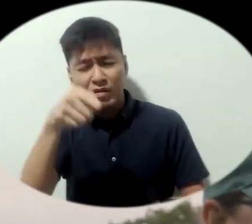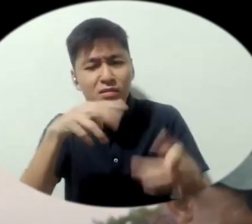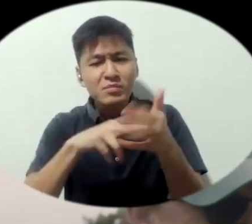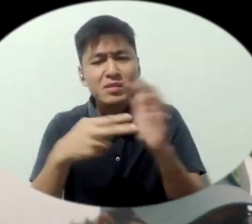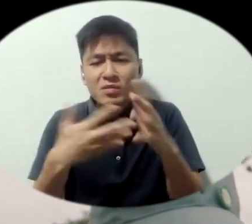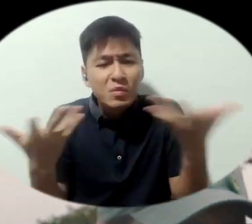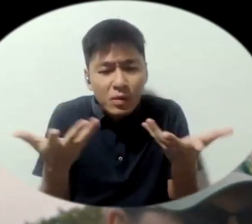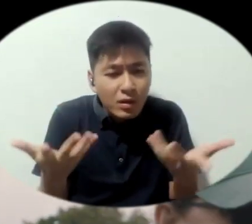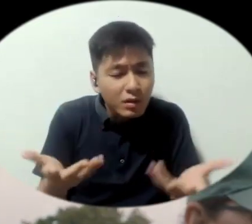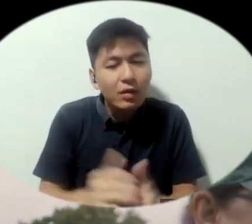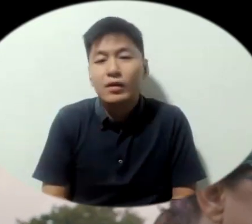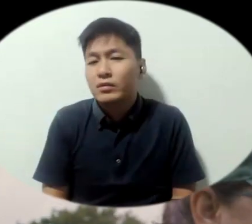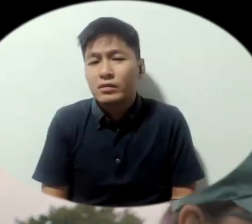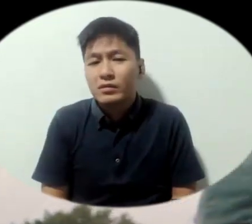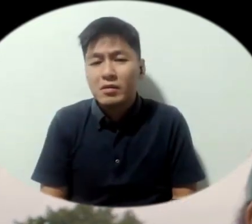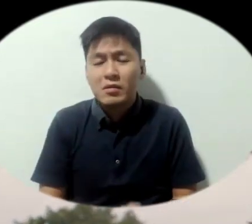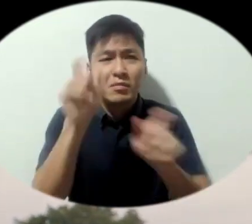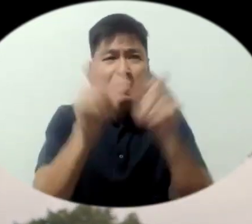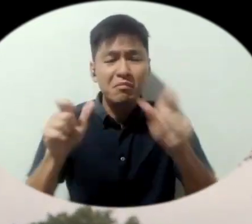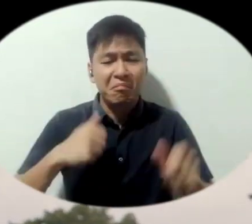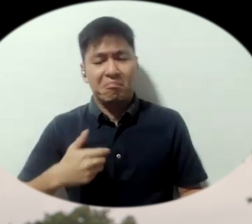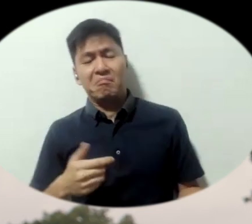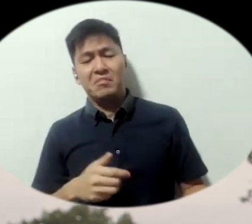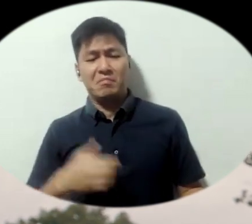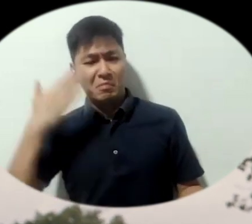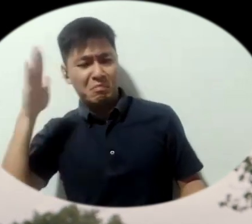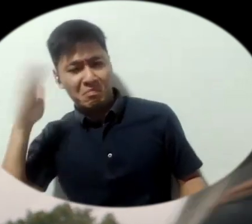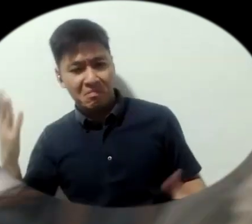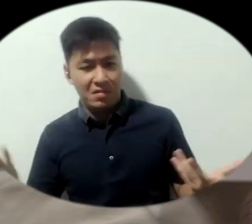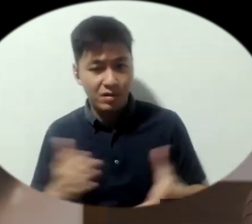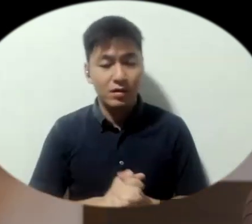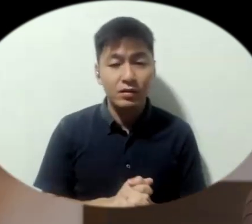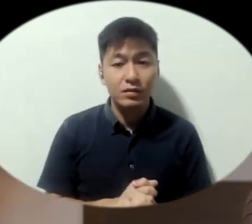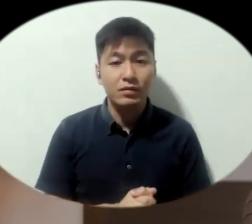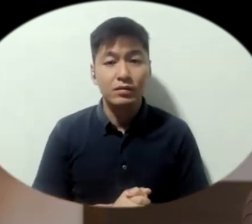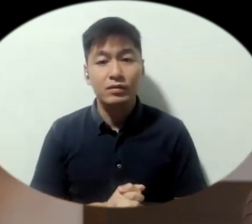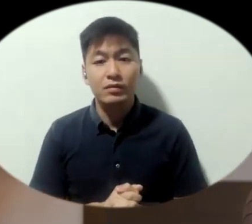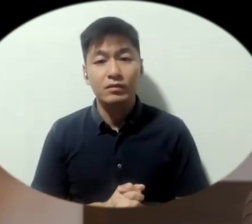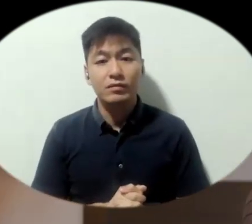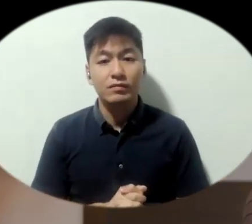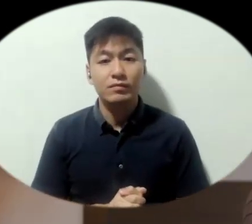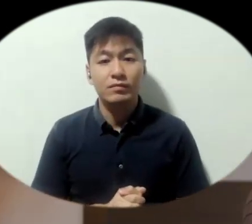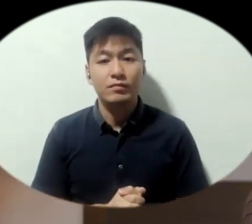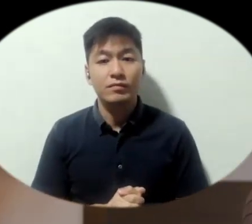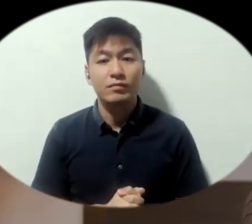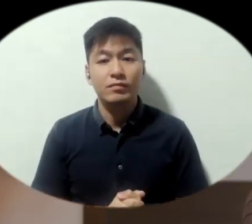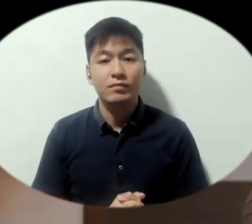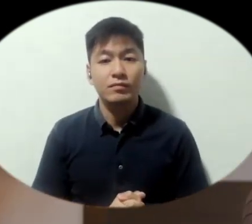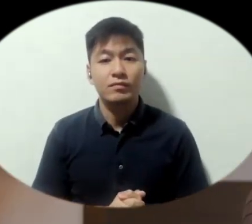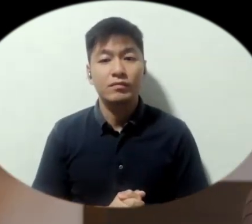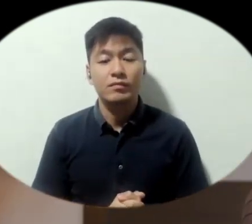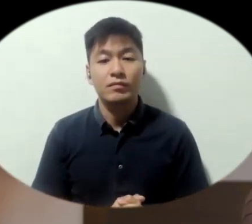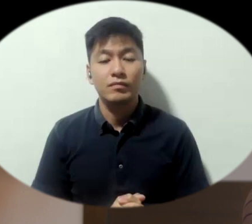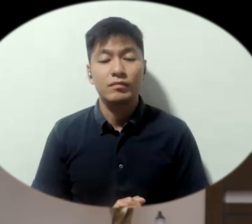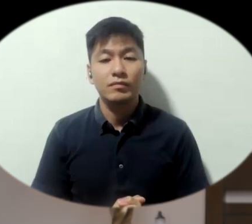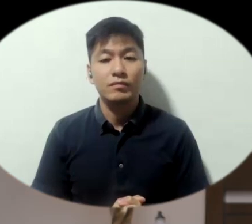stage of neurodegenerative disorders. Thus, one can say that Alzheimer's disease is the most common cause